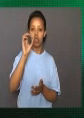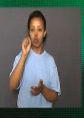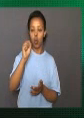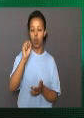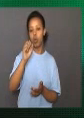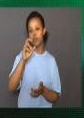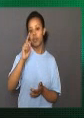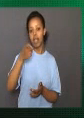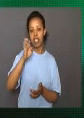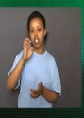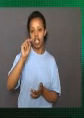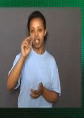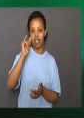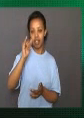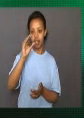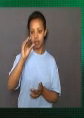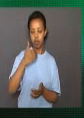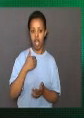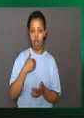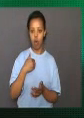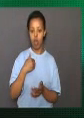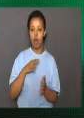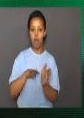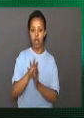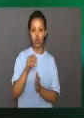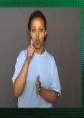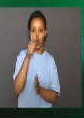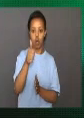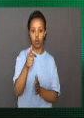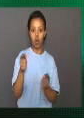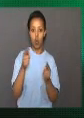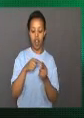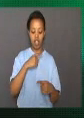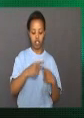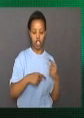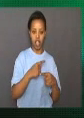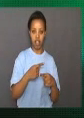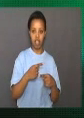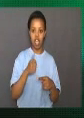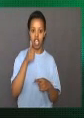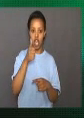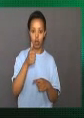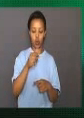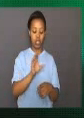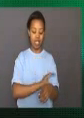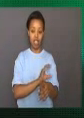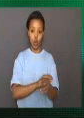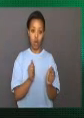virus's DNA becomes integrated into the genetic makeup of the host